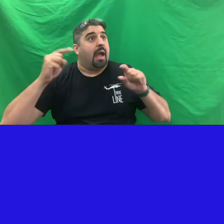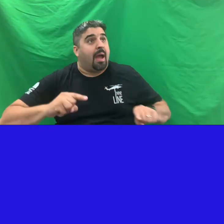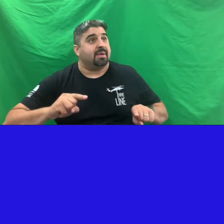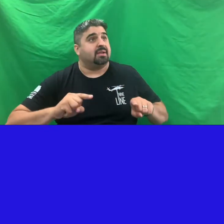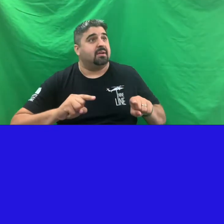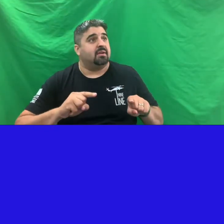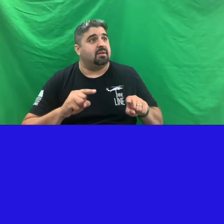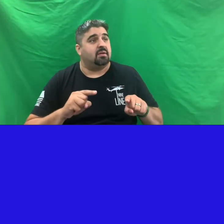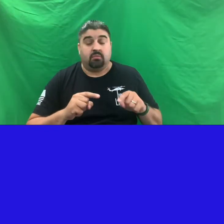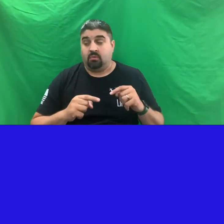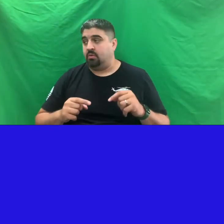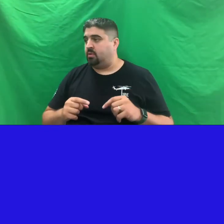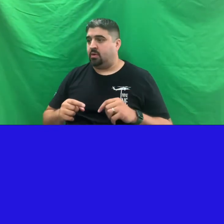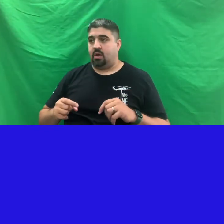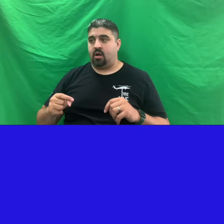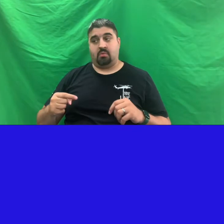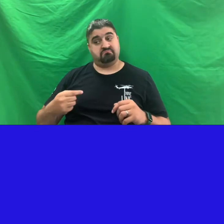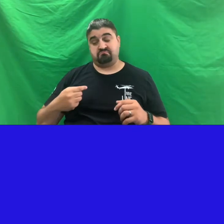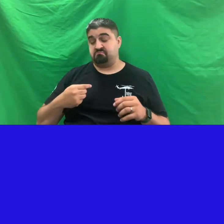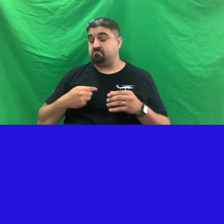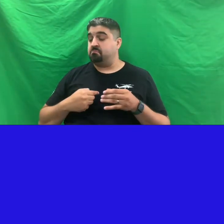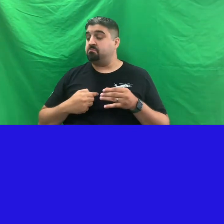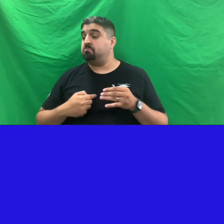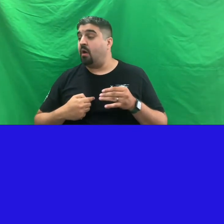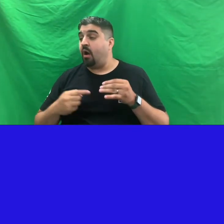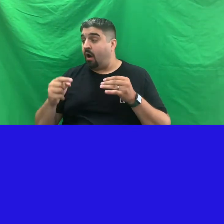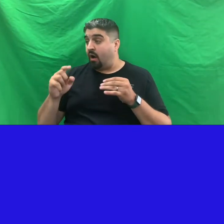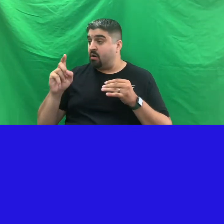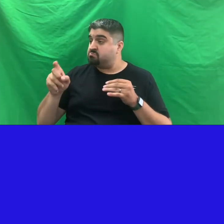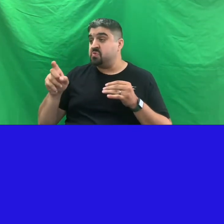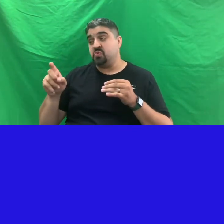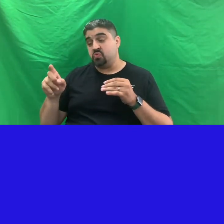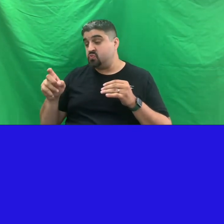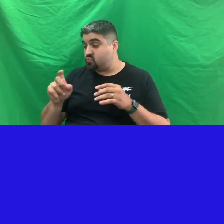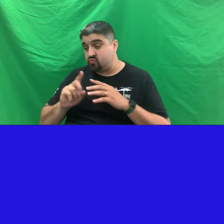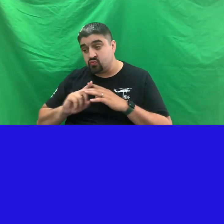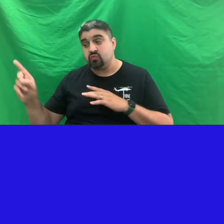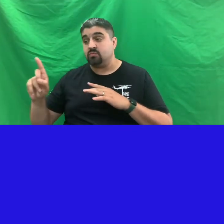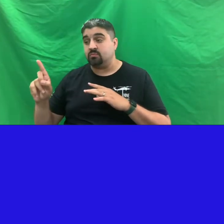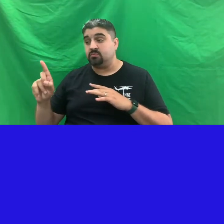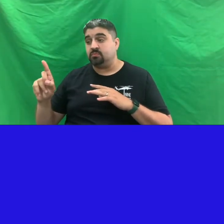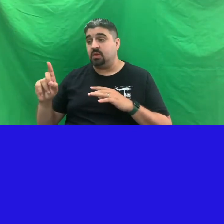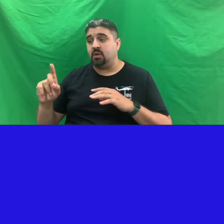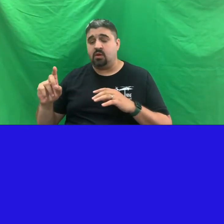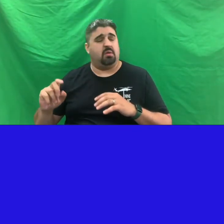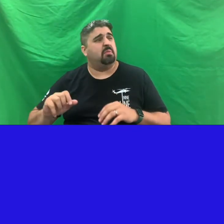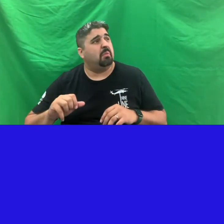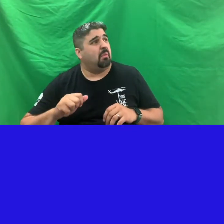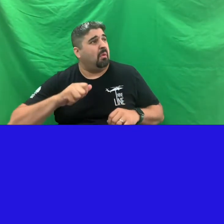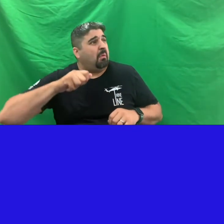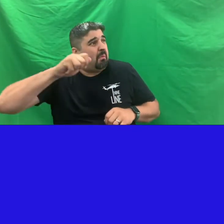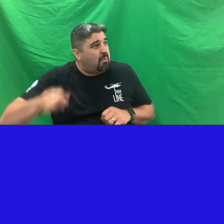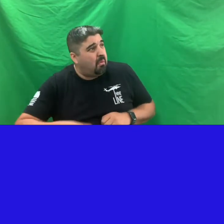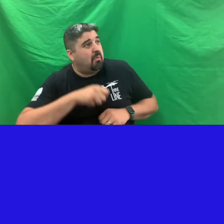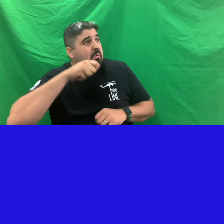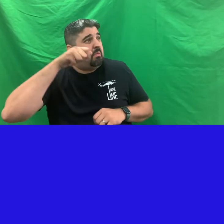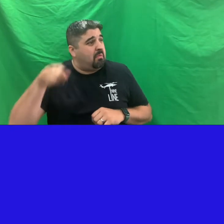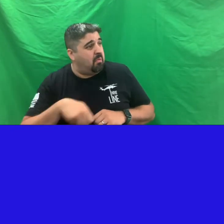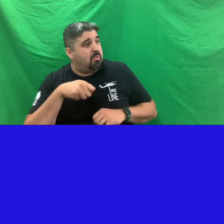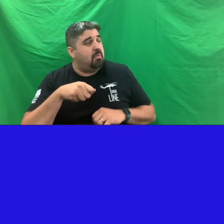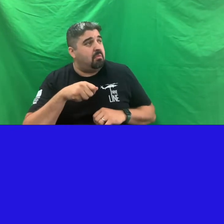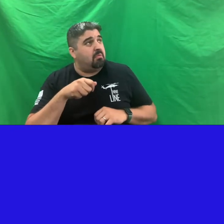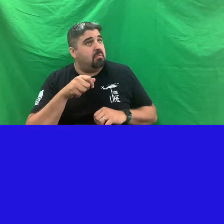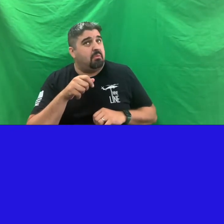What happened then? Asked Toad. I had to save my life, said Frog. I